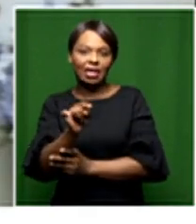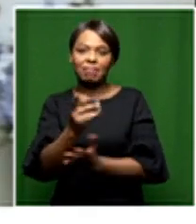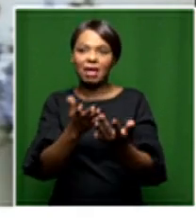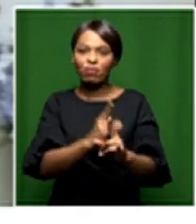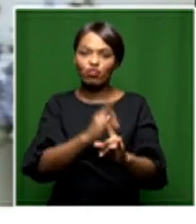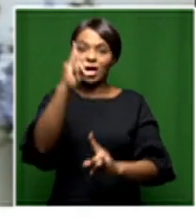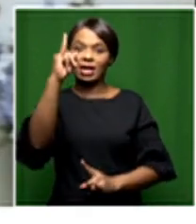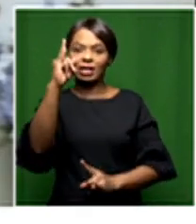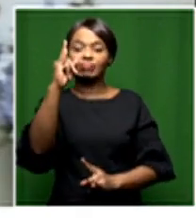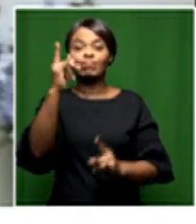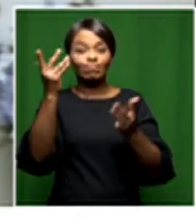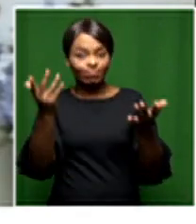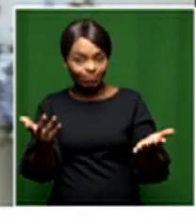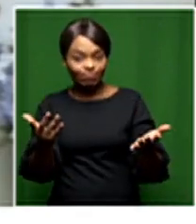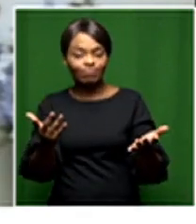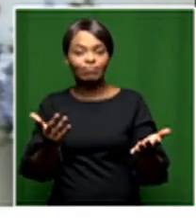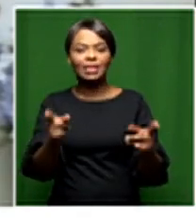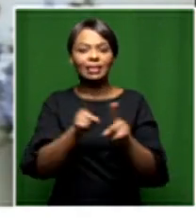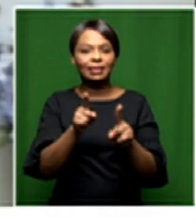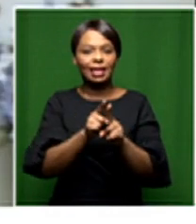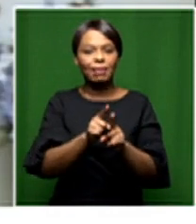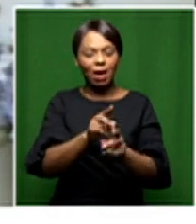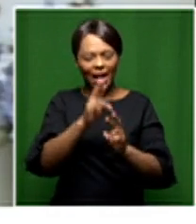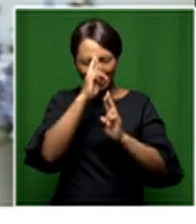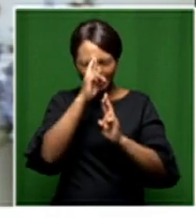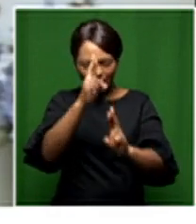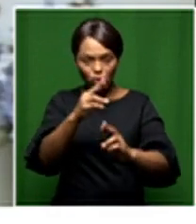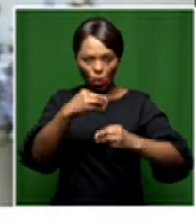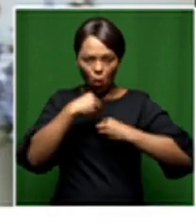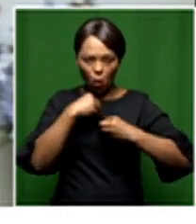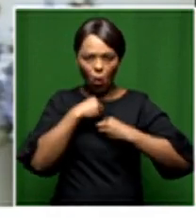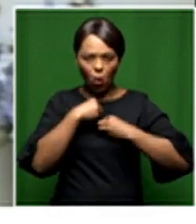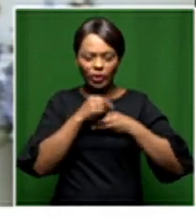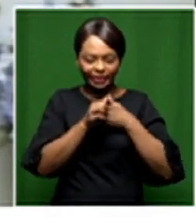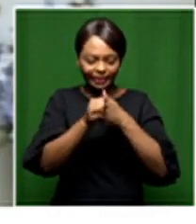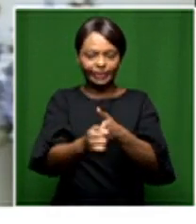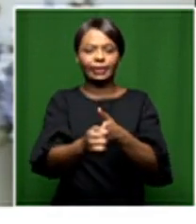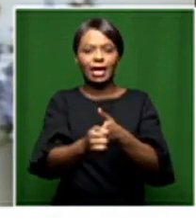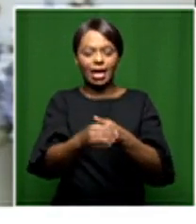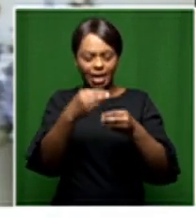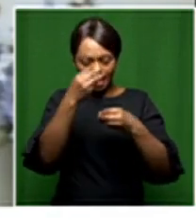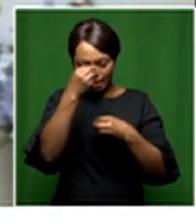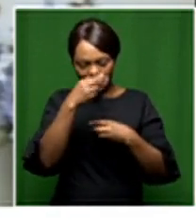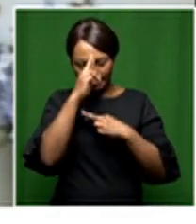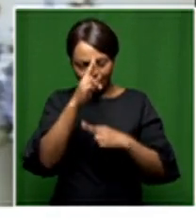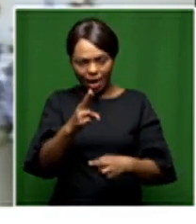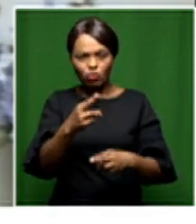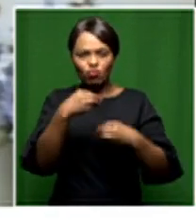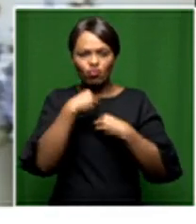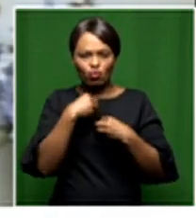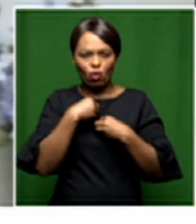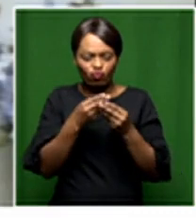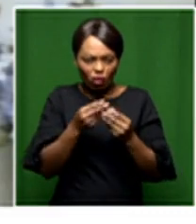it asserts this and subjects its own leadership to those standards and ideals that it professes